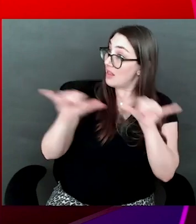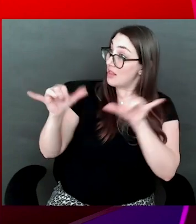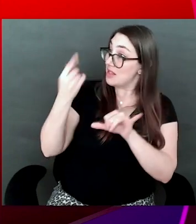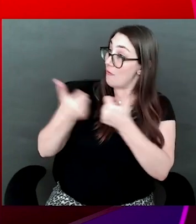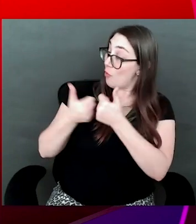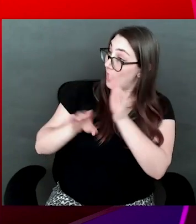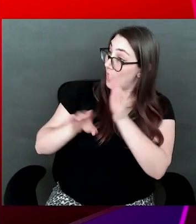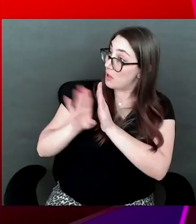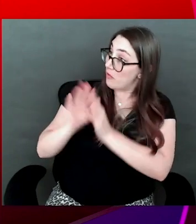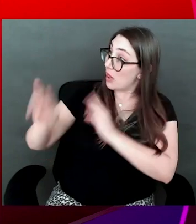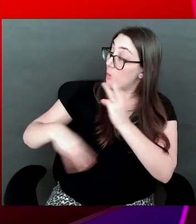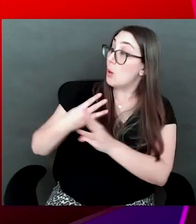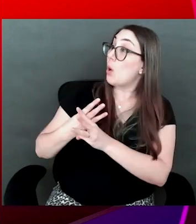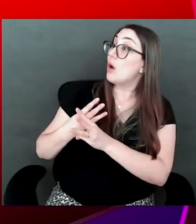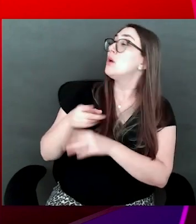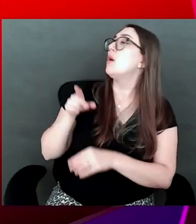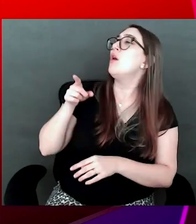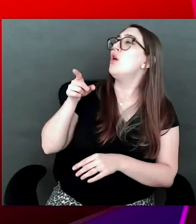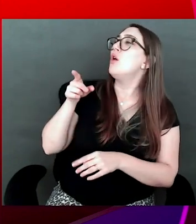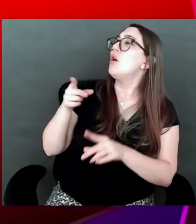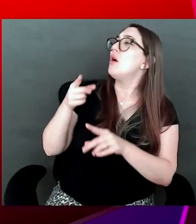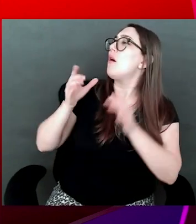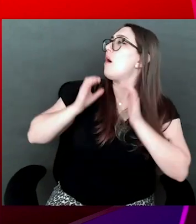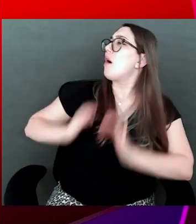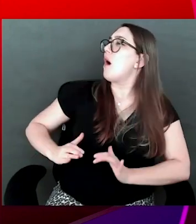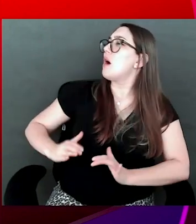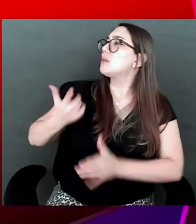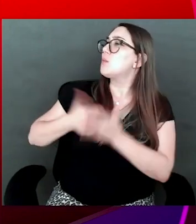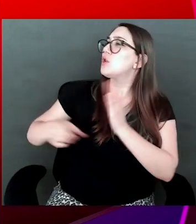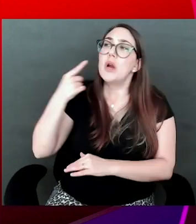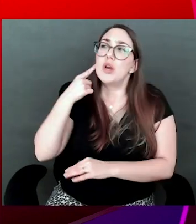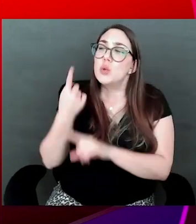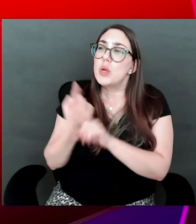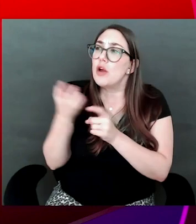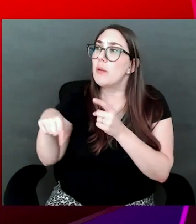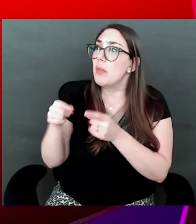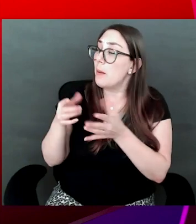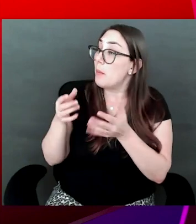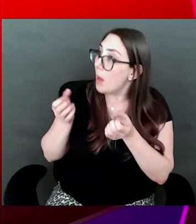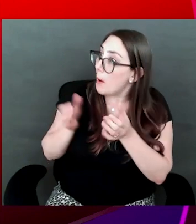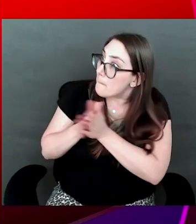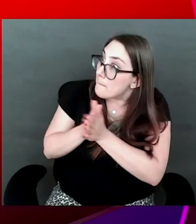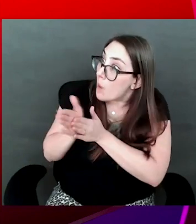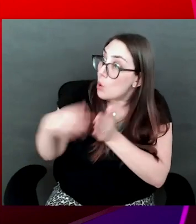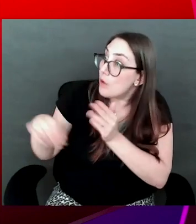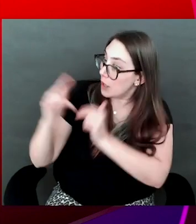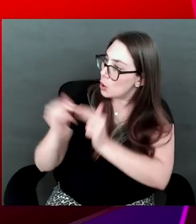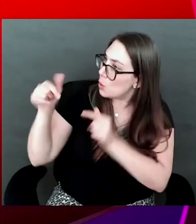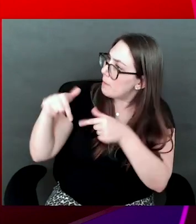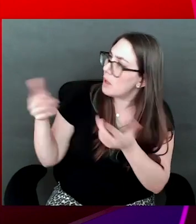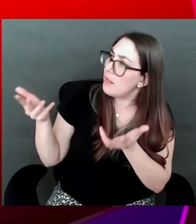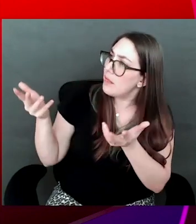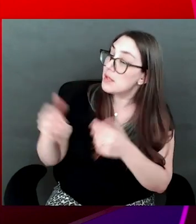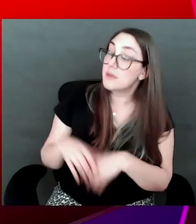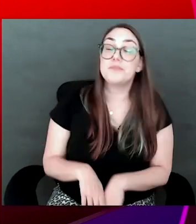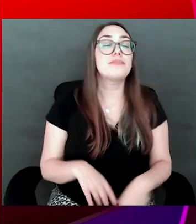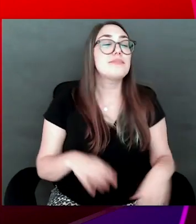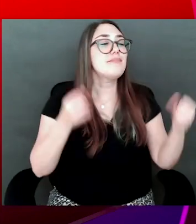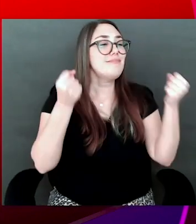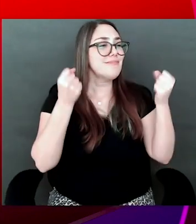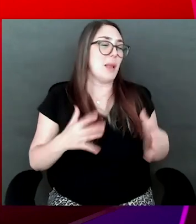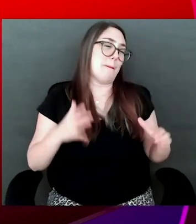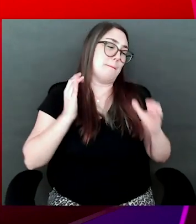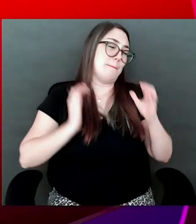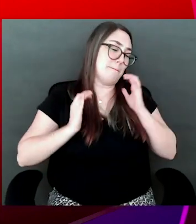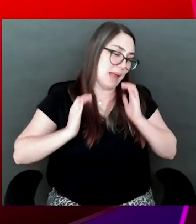What did you hear from customers that motivated you all to build this? Yeah, so we had a number of customers on the preview, and for